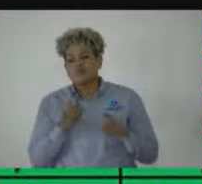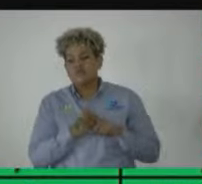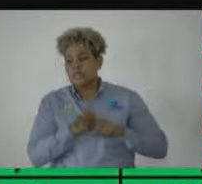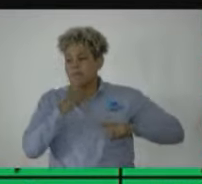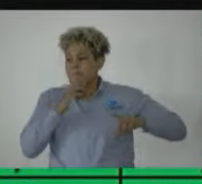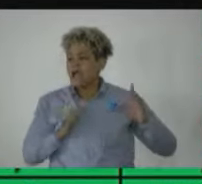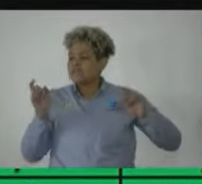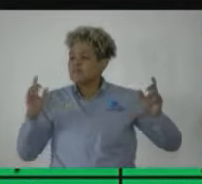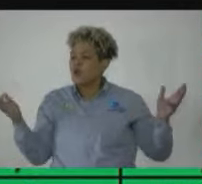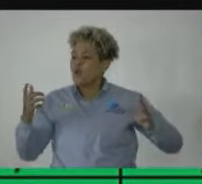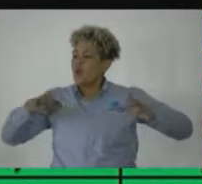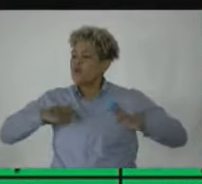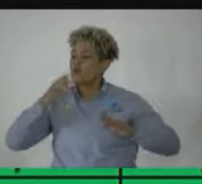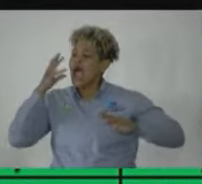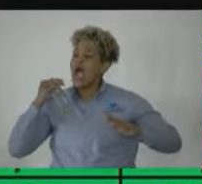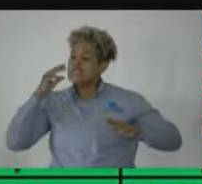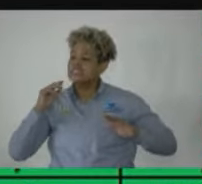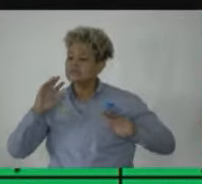Speaker,